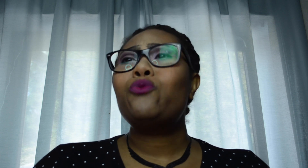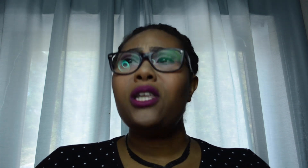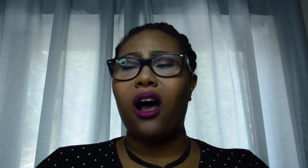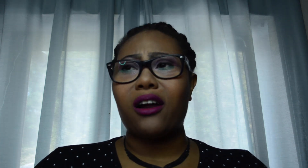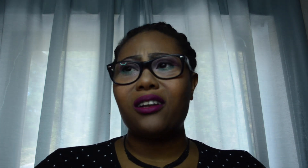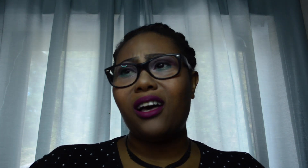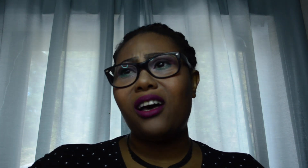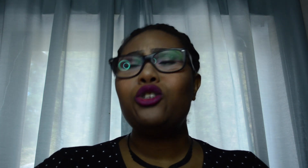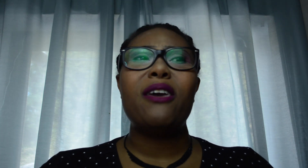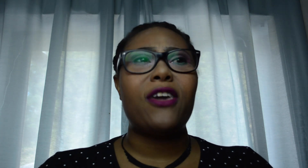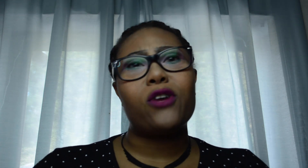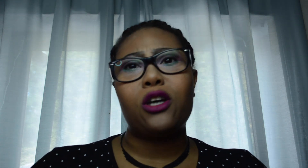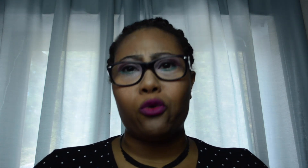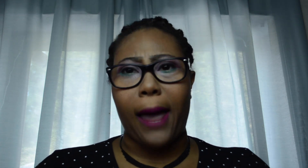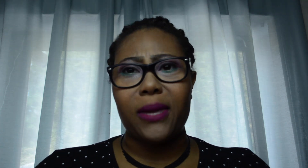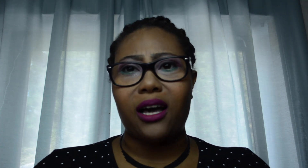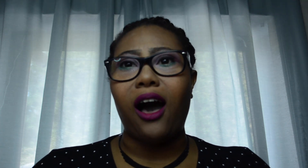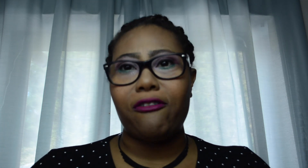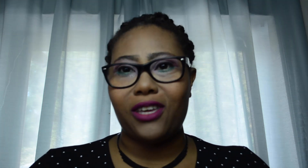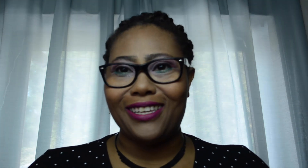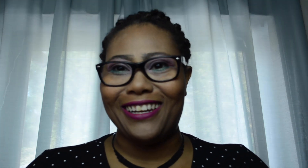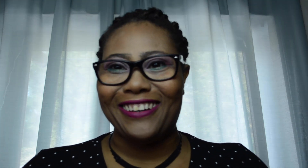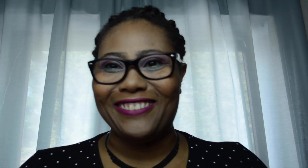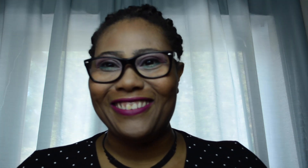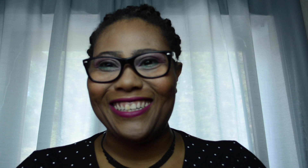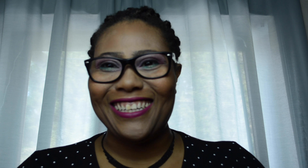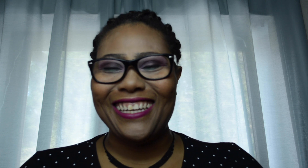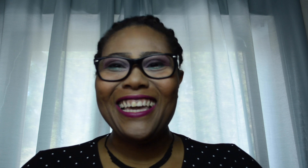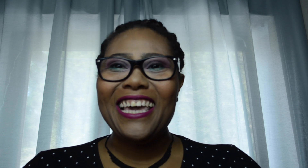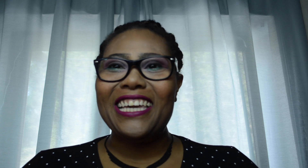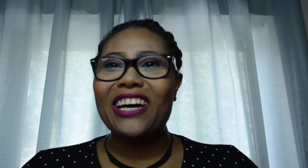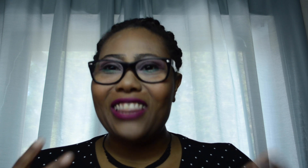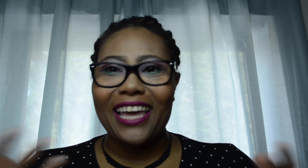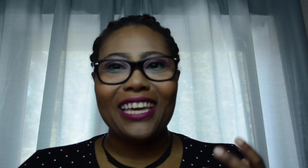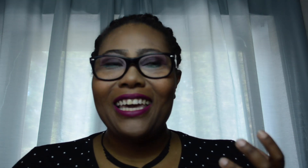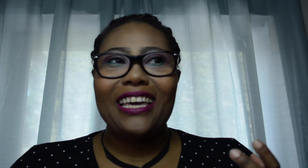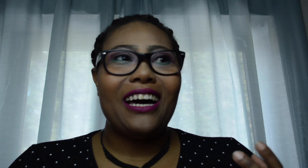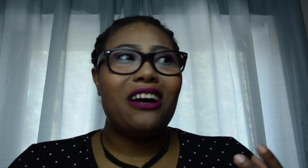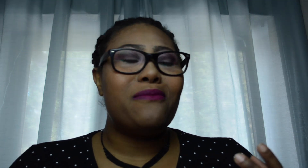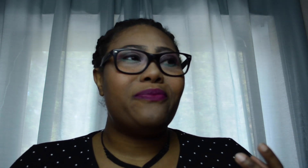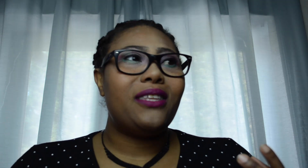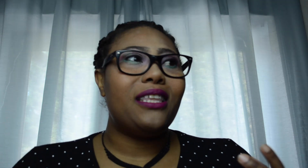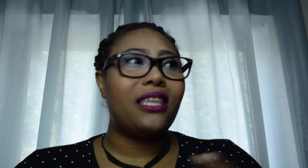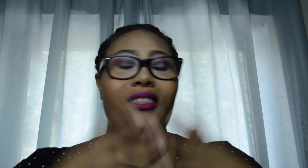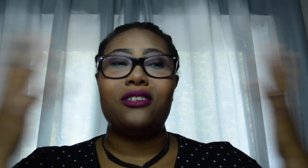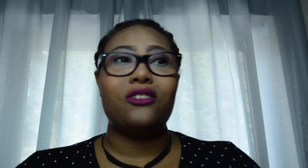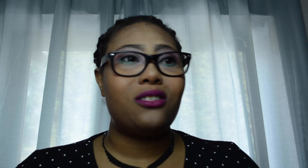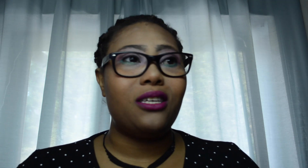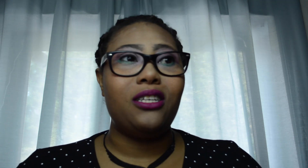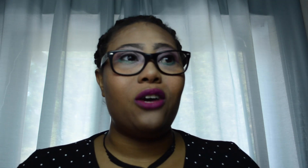hey, sweetheart, do me a favor and go grab me a coffee, you know, you know, like,